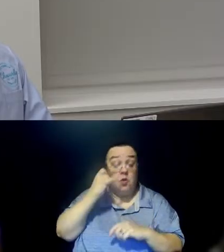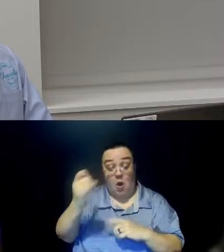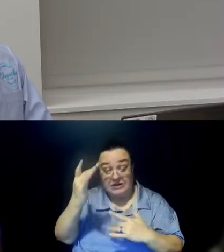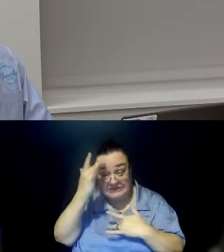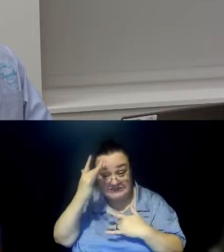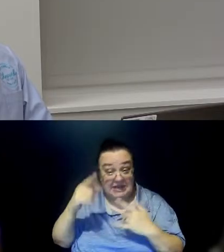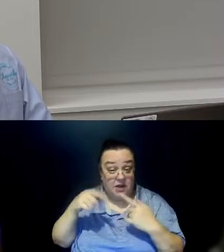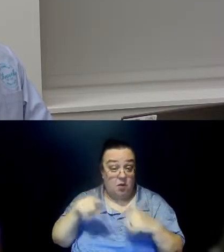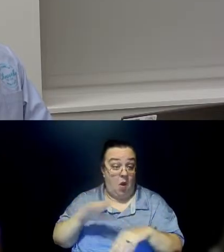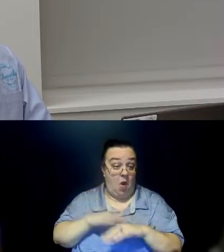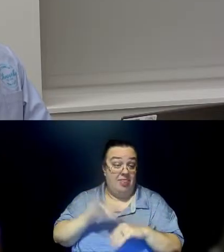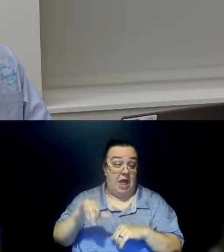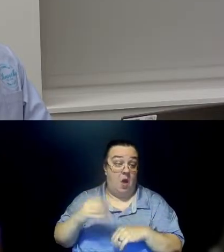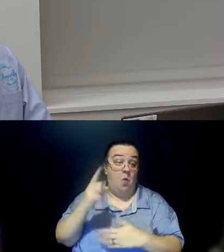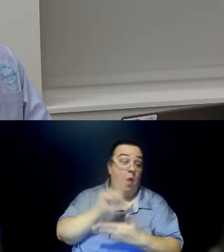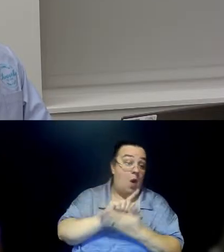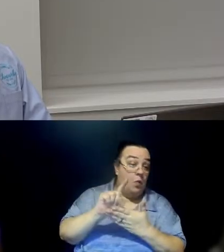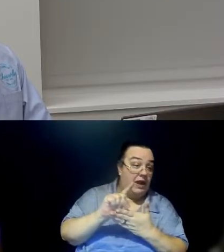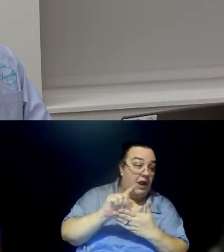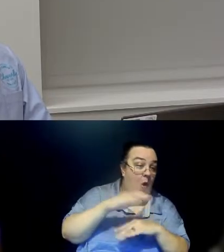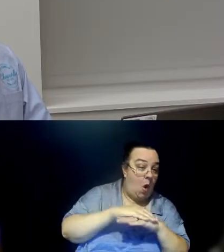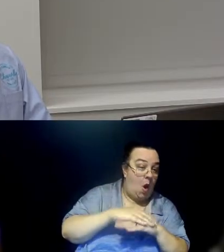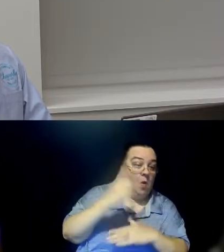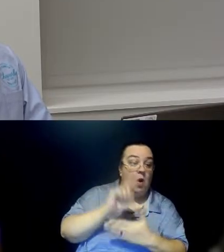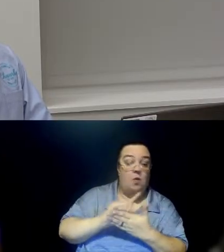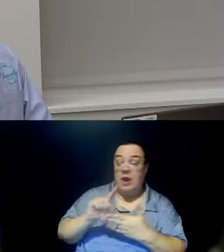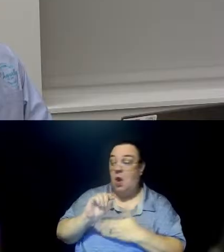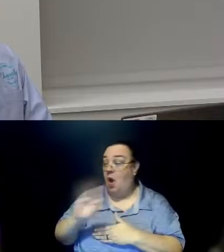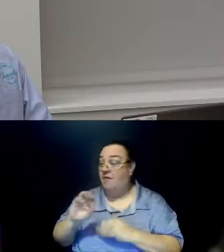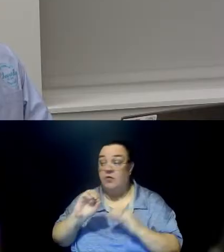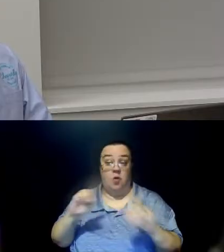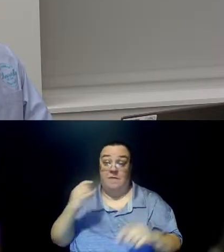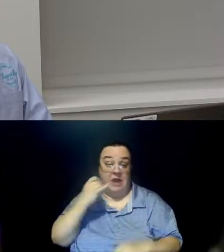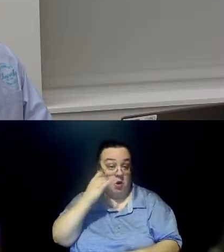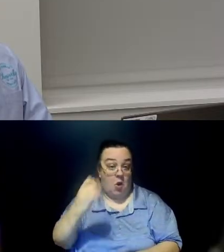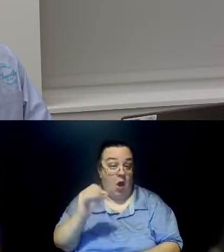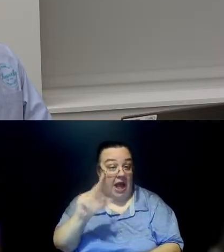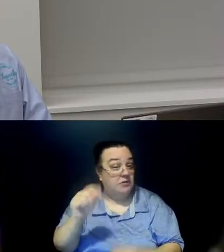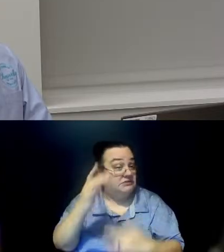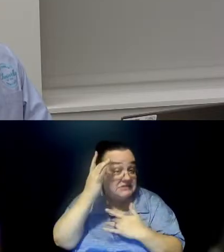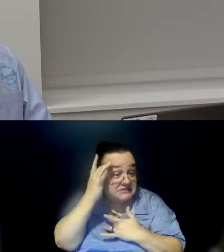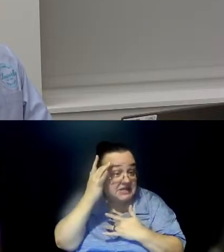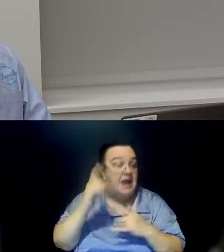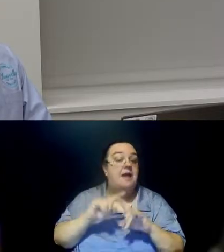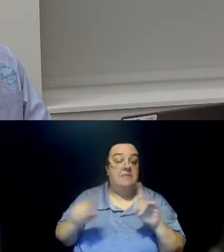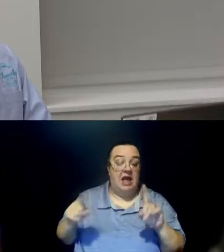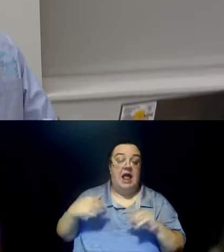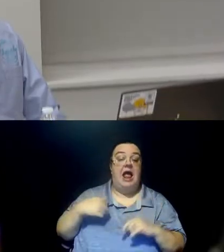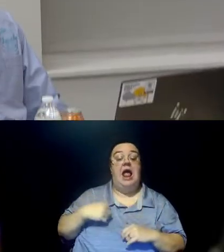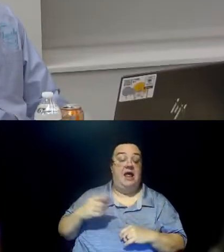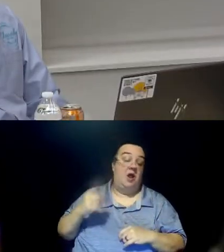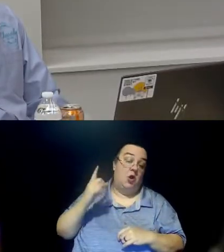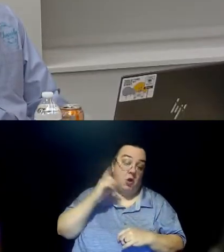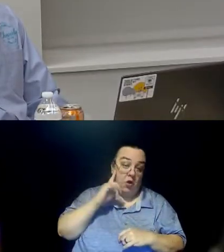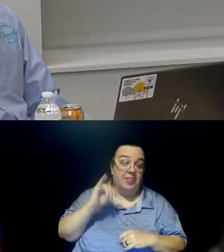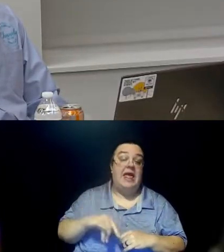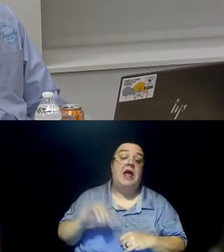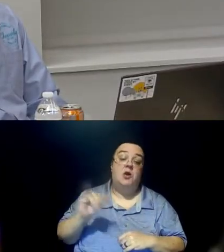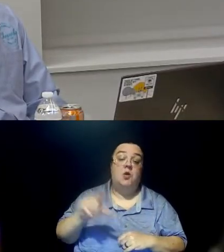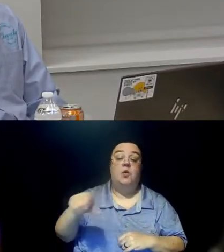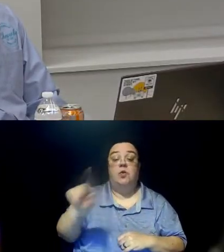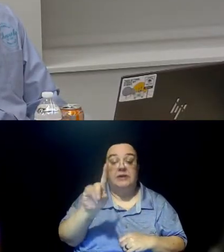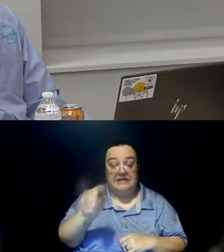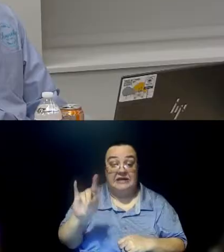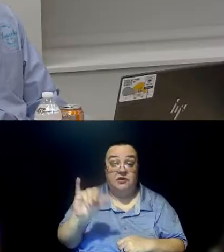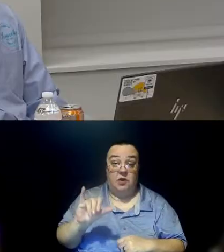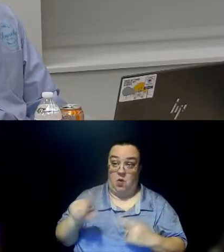that, 1 week on, 1 week off. Nobody called in sick, but I heard it too, and you all did too. When am I going to